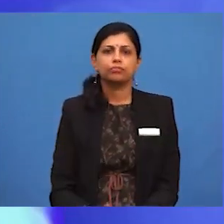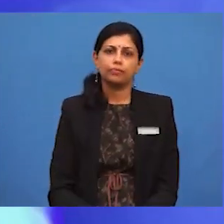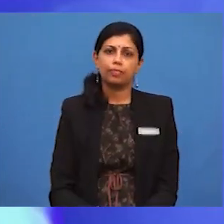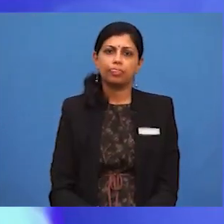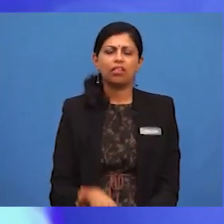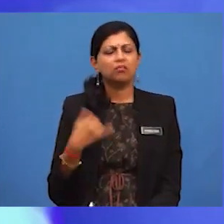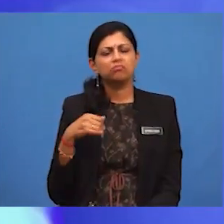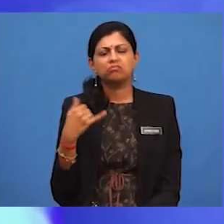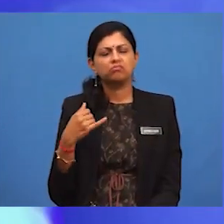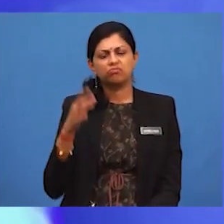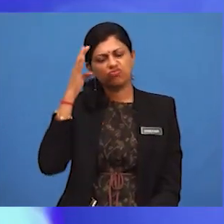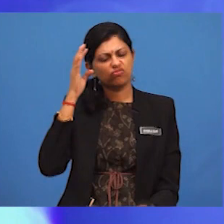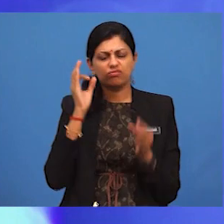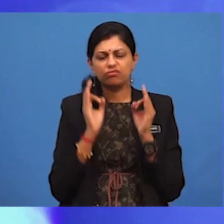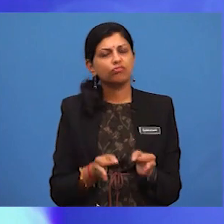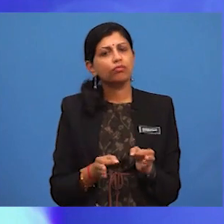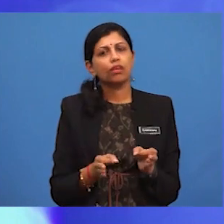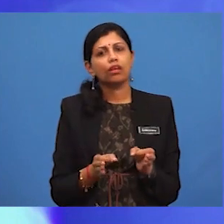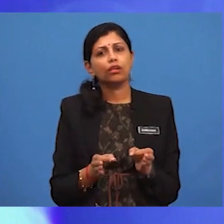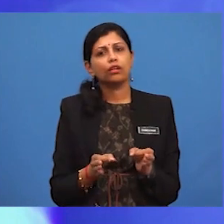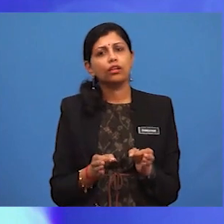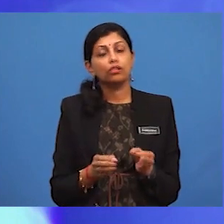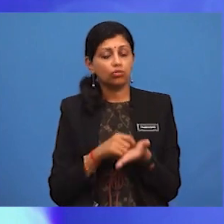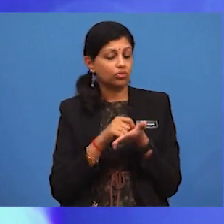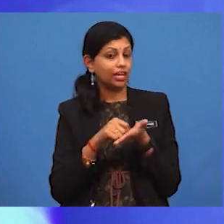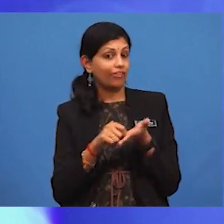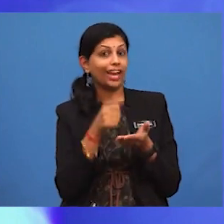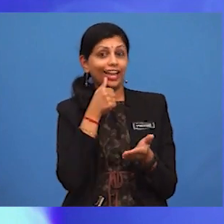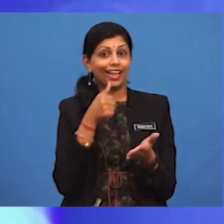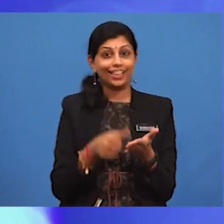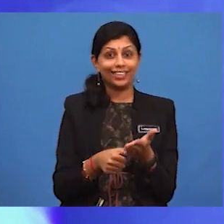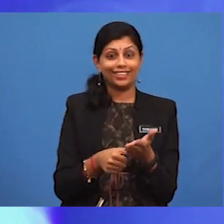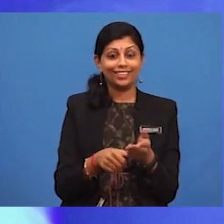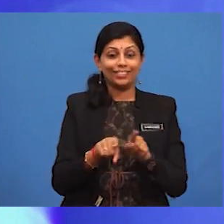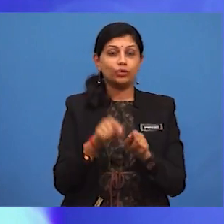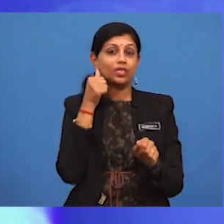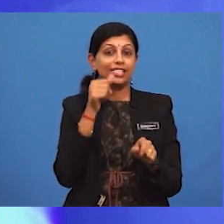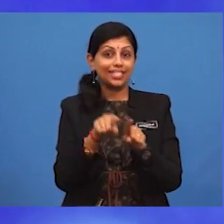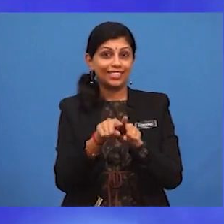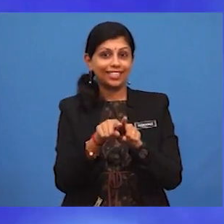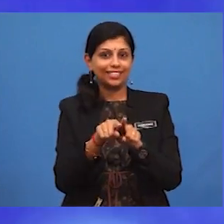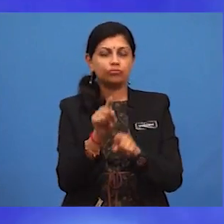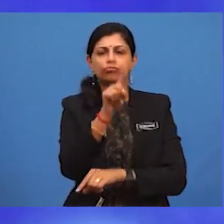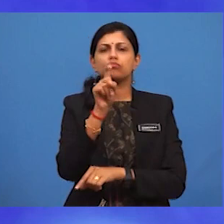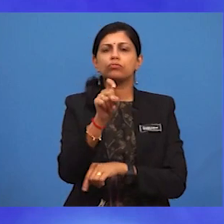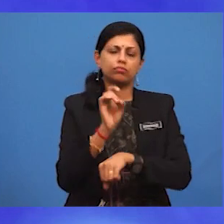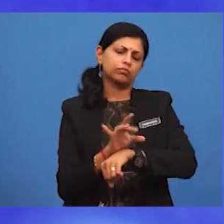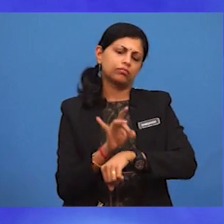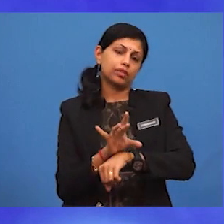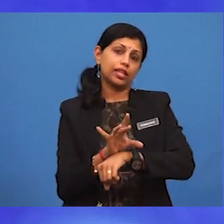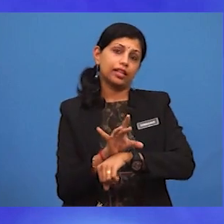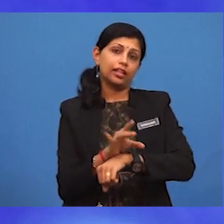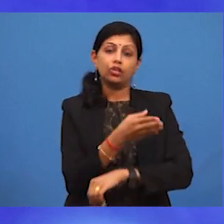She cannot make up her mind, so she has written to her sibling to seek advice. When you read